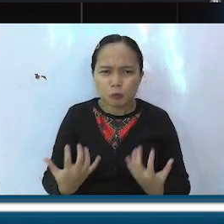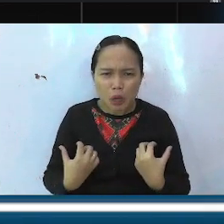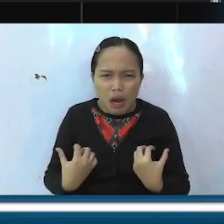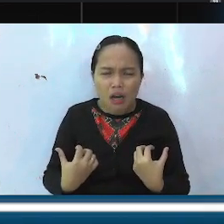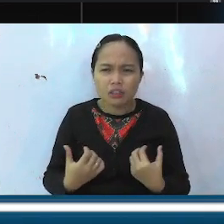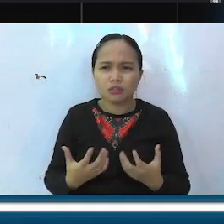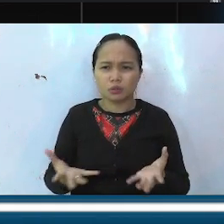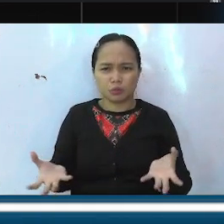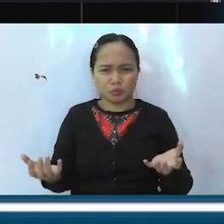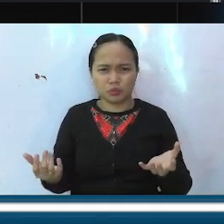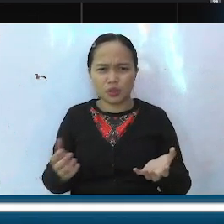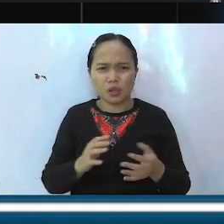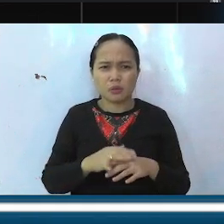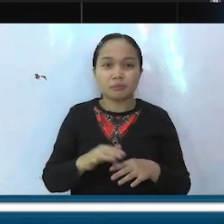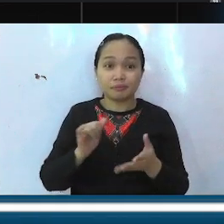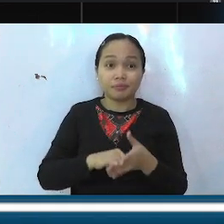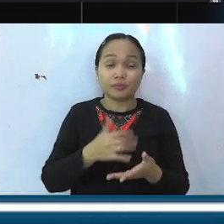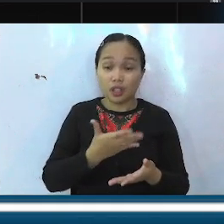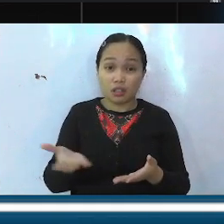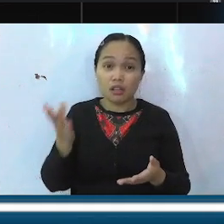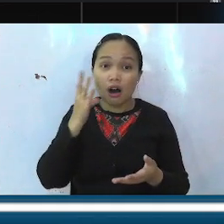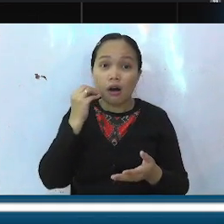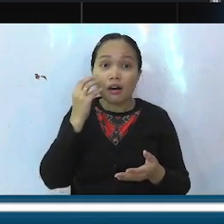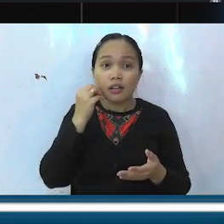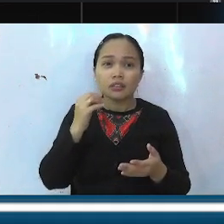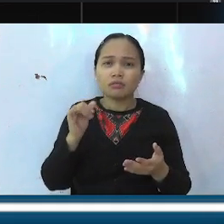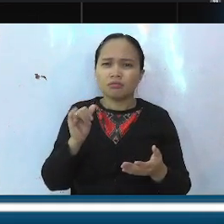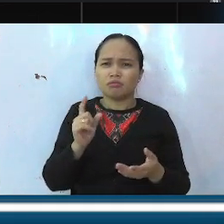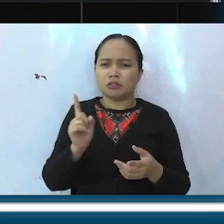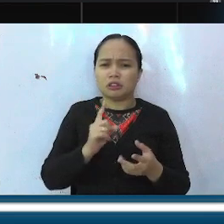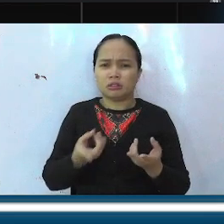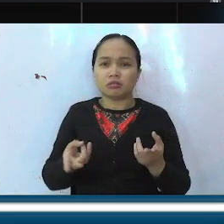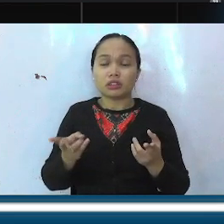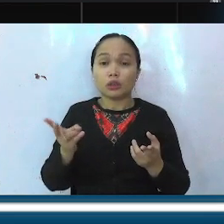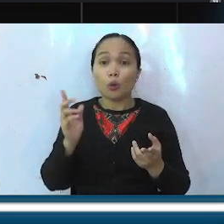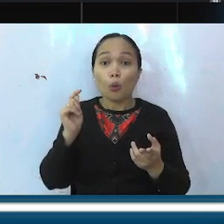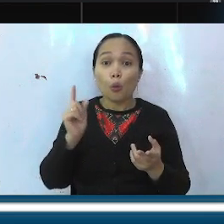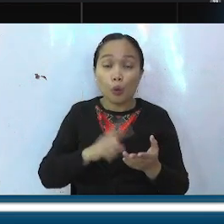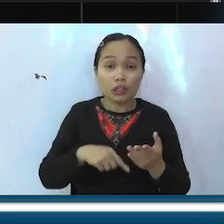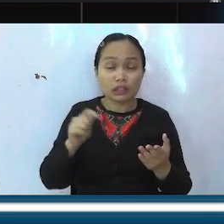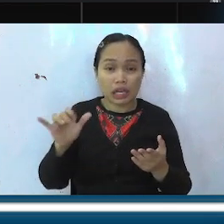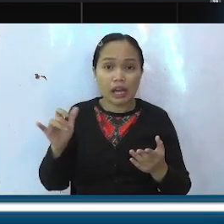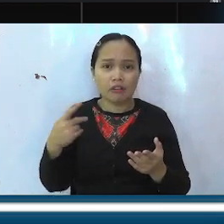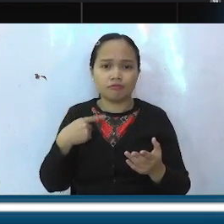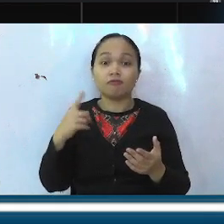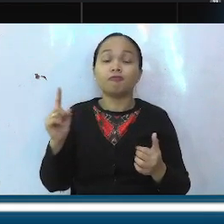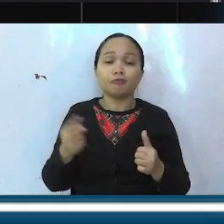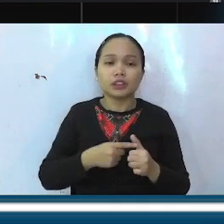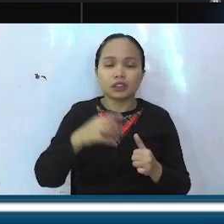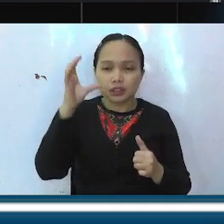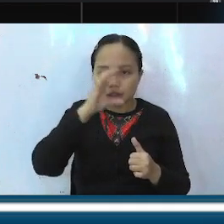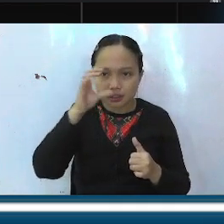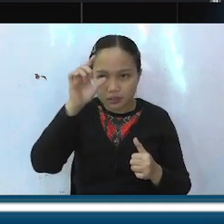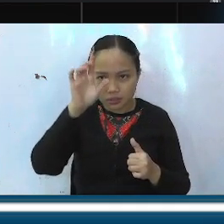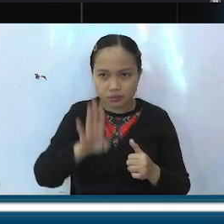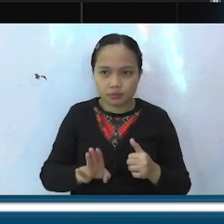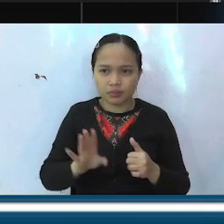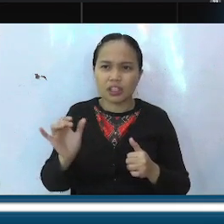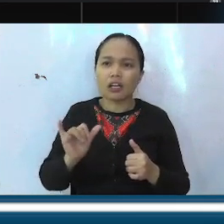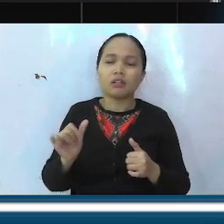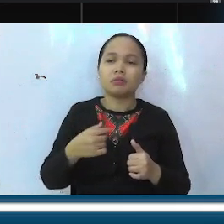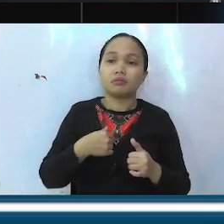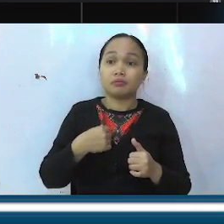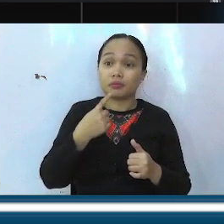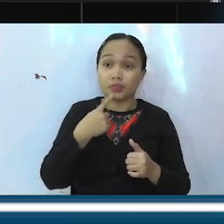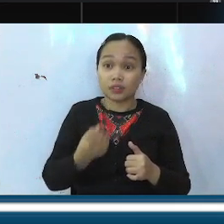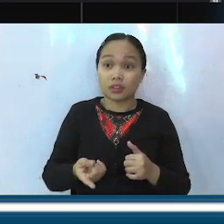na ma-experience nyo kung anong meron sa kanila. You see, seek ye first. Don't try. Seek ye first the kingdom. And like what I'm saying a while